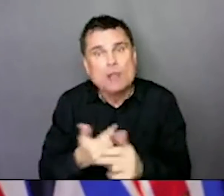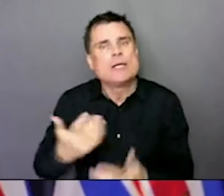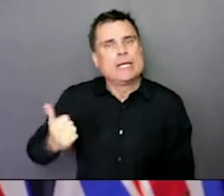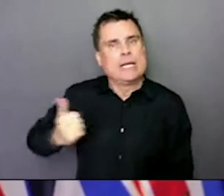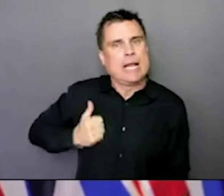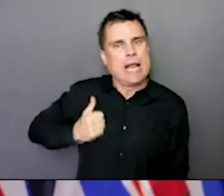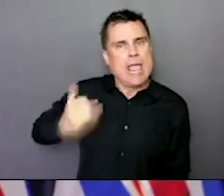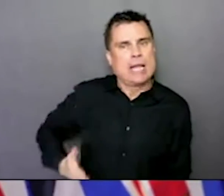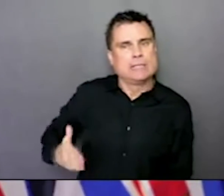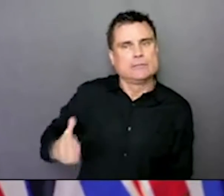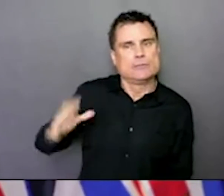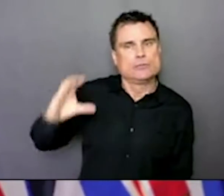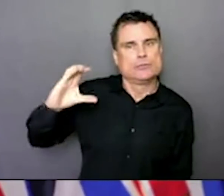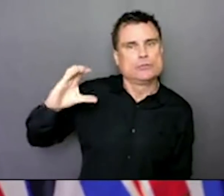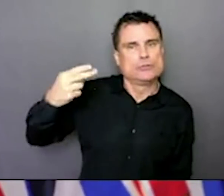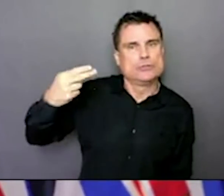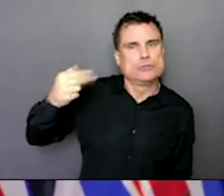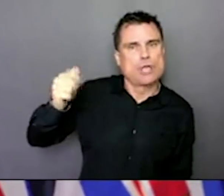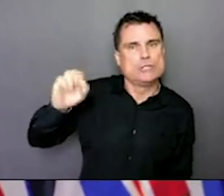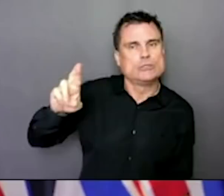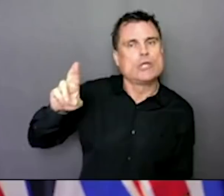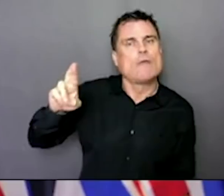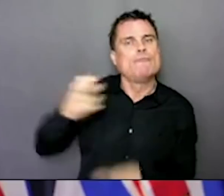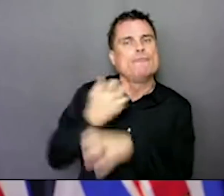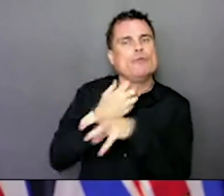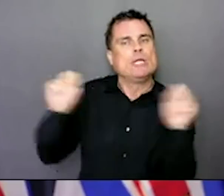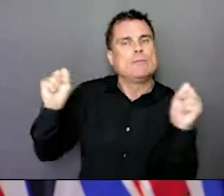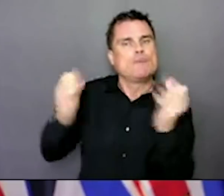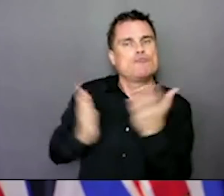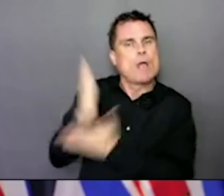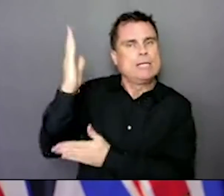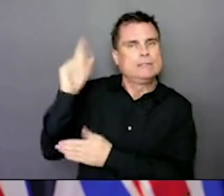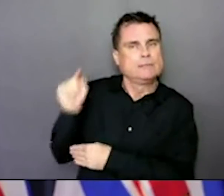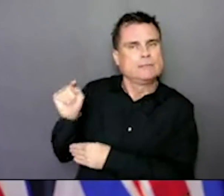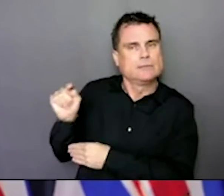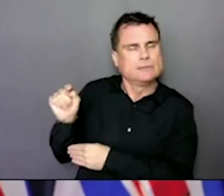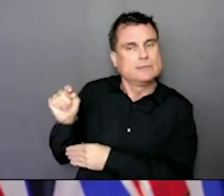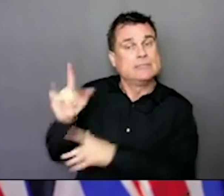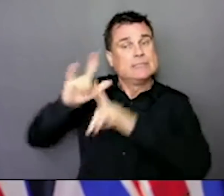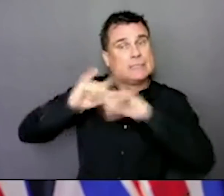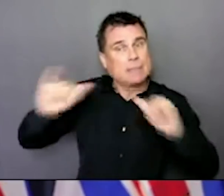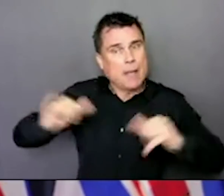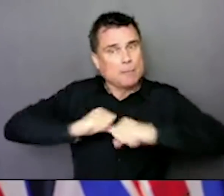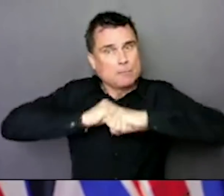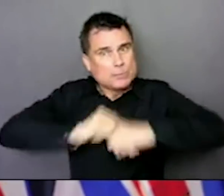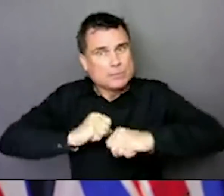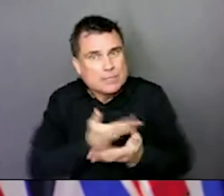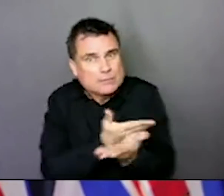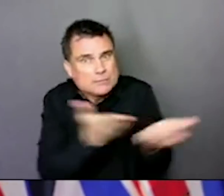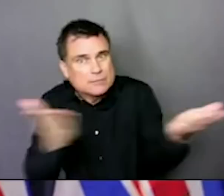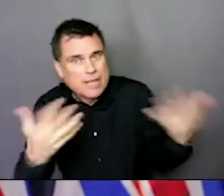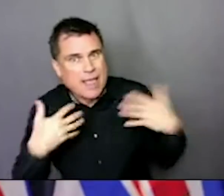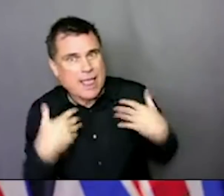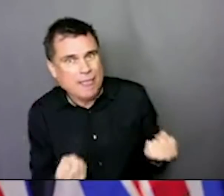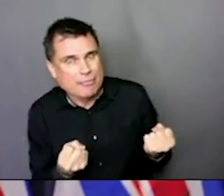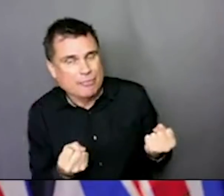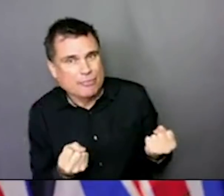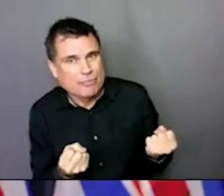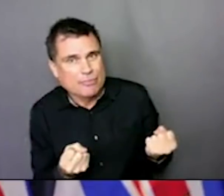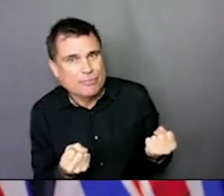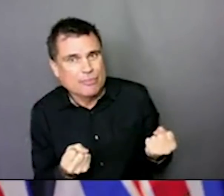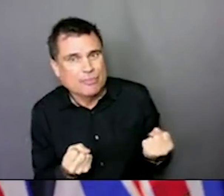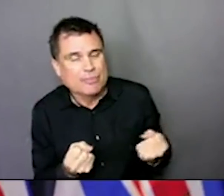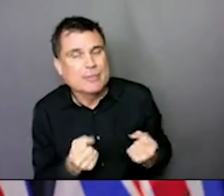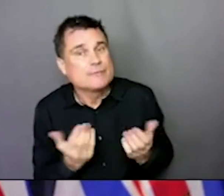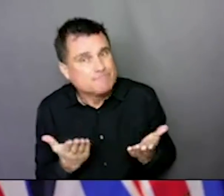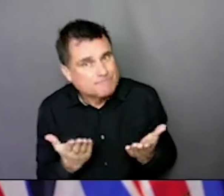is what we've sought, and we'll take a look at it over the next couple of days. And if there is, I want to, I guess, to answer your question directly,